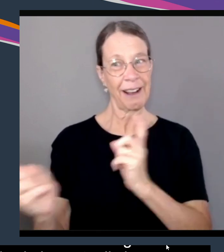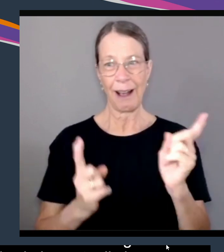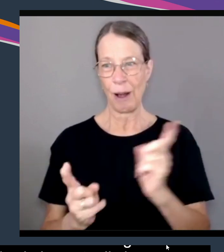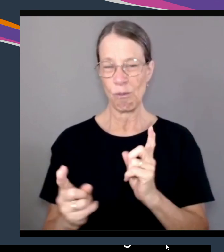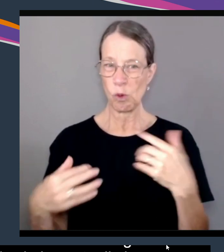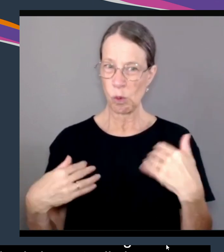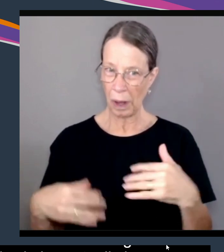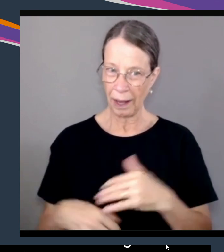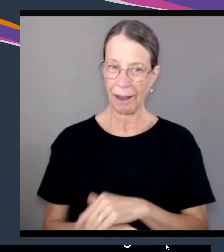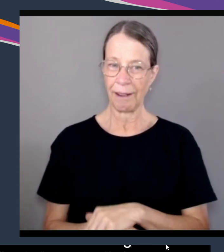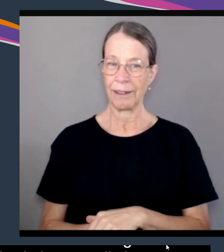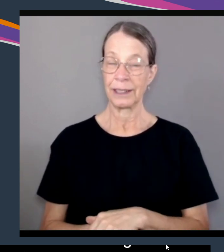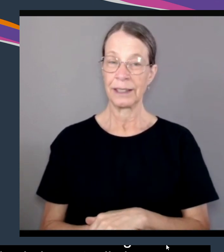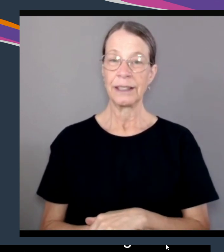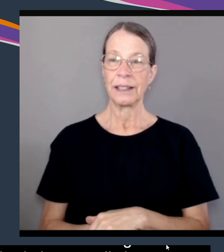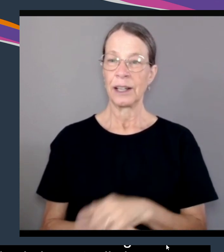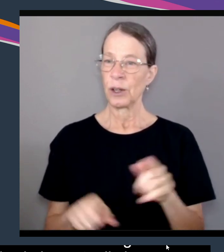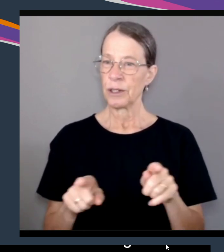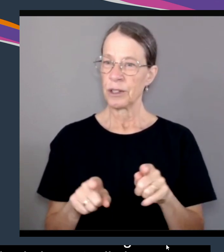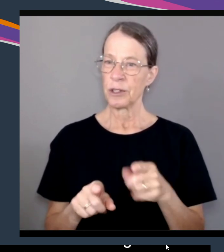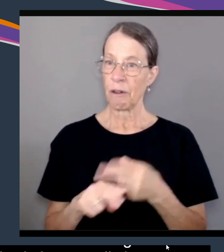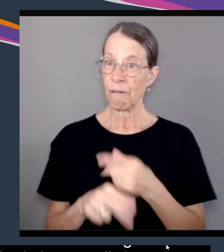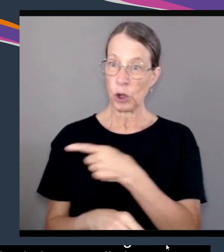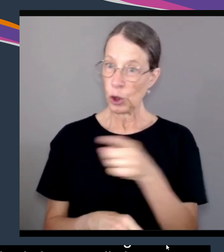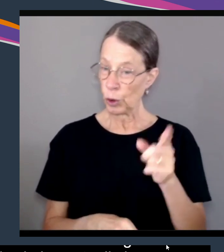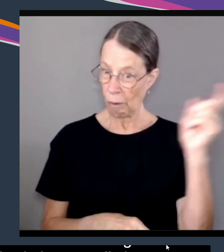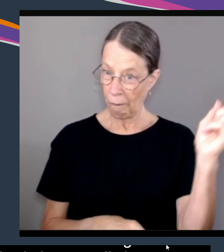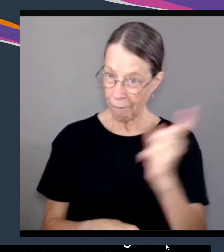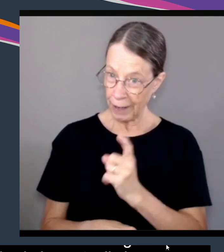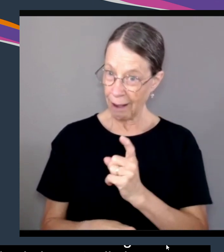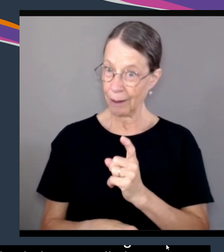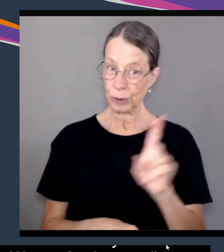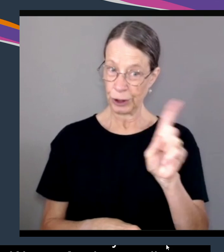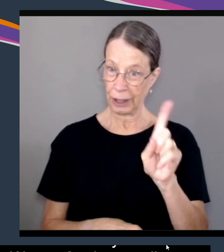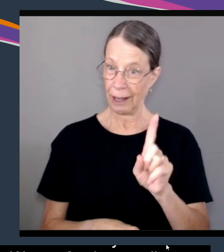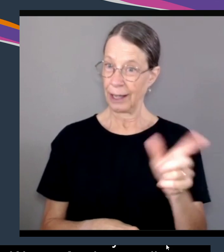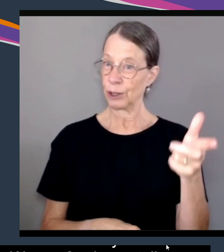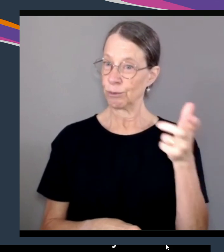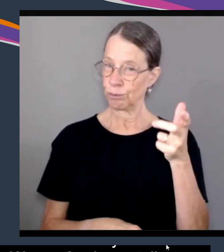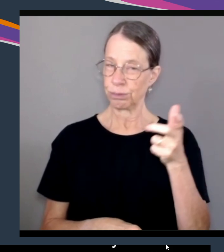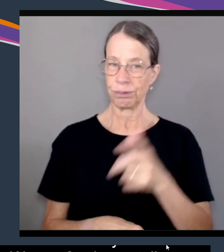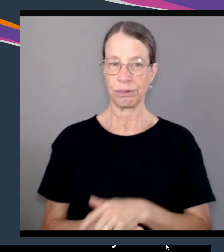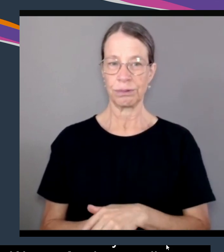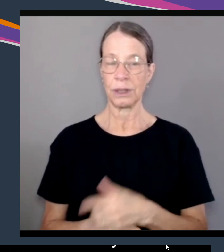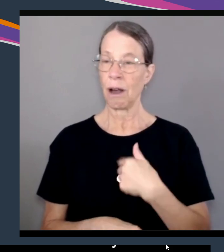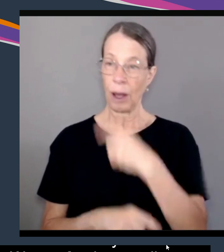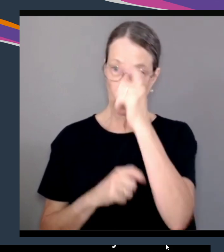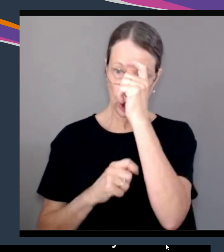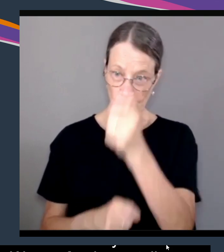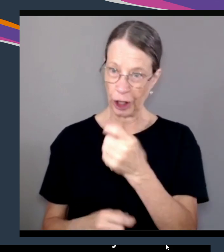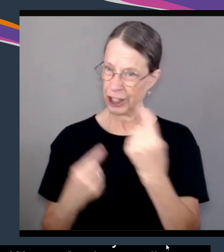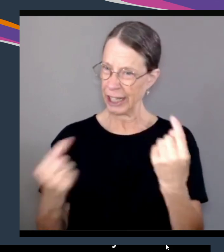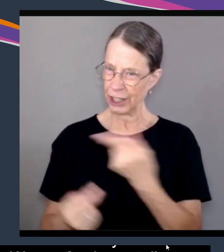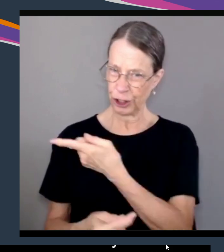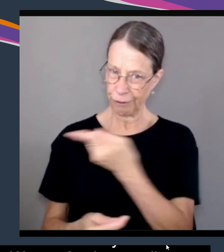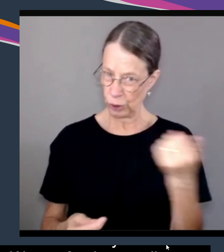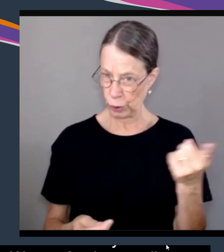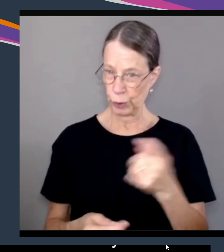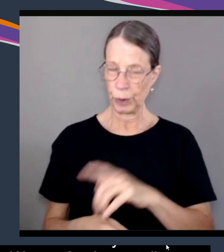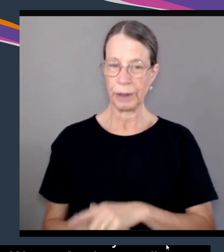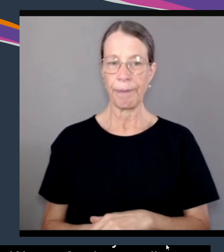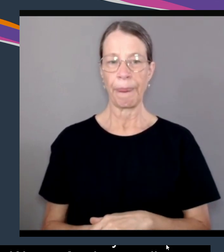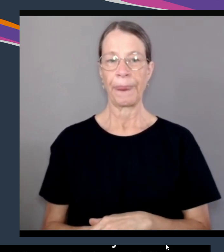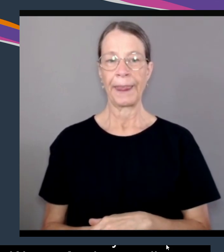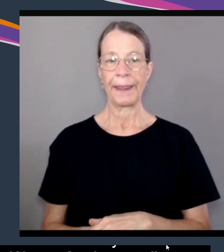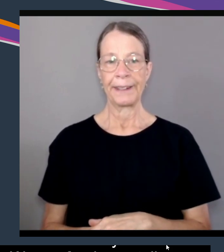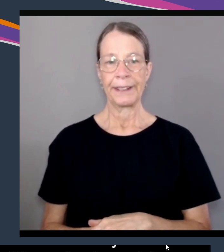And to you all who have turned up to listen today, I just want to acknowledge every single person's presence here. So the broad